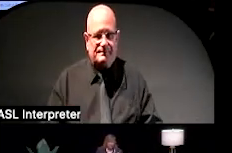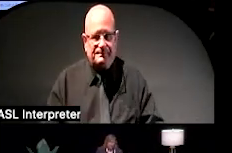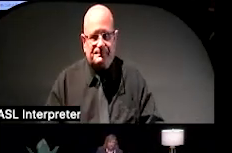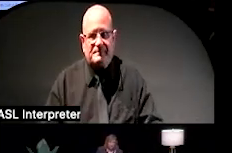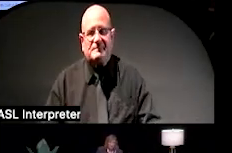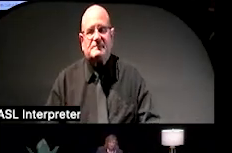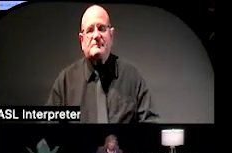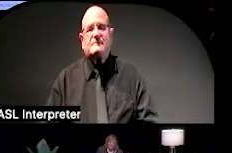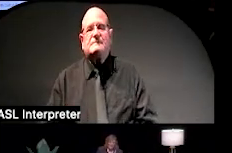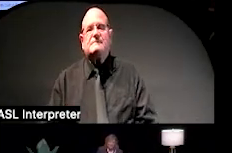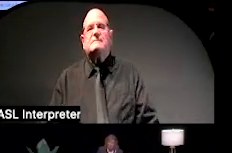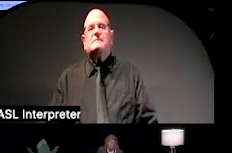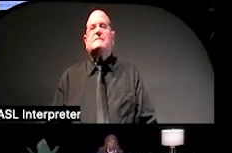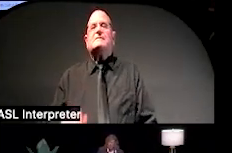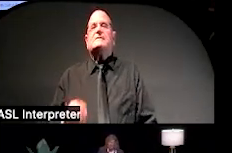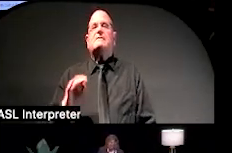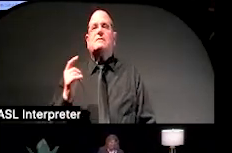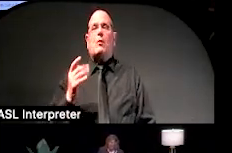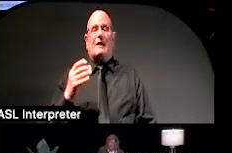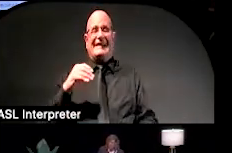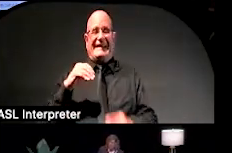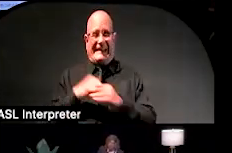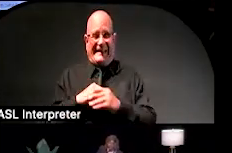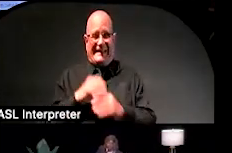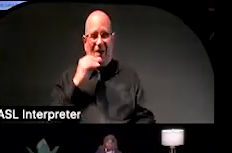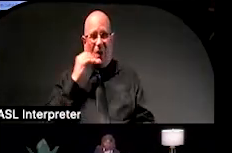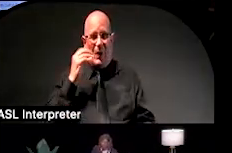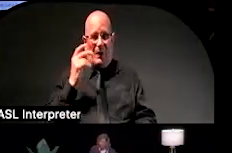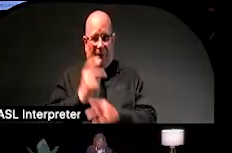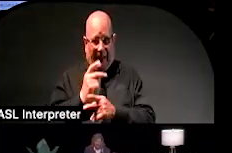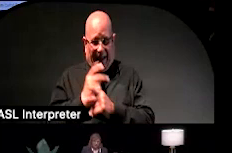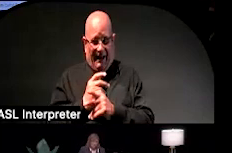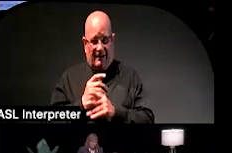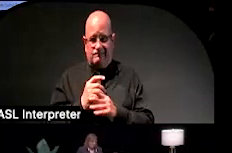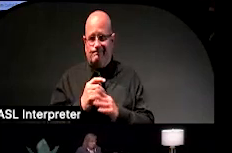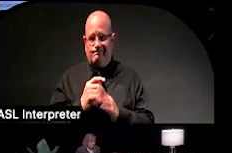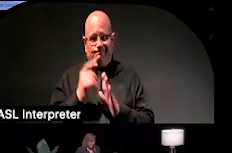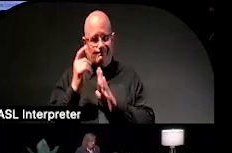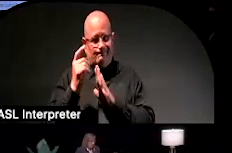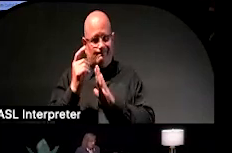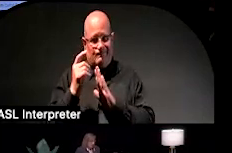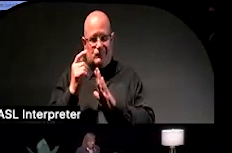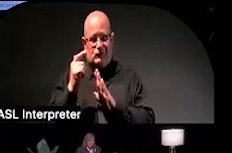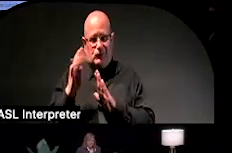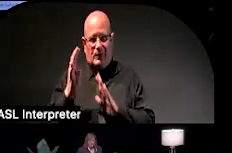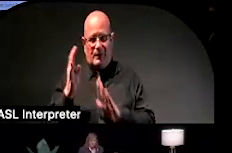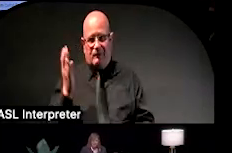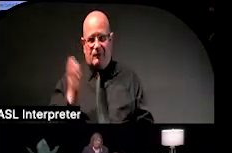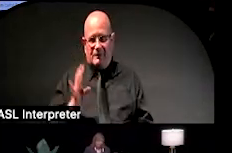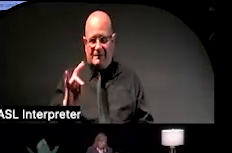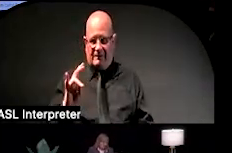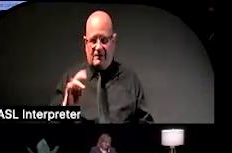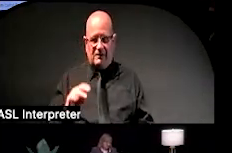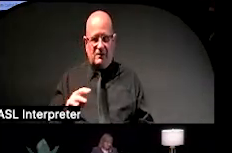If somebody wants in-home care, round-the-clock in-home care, we are looking at